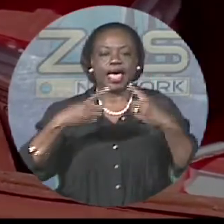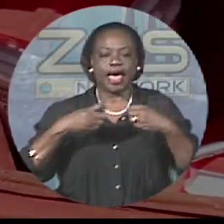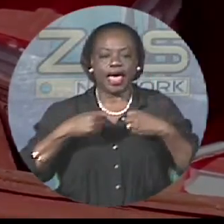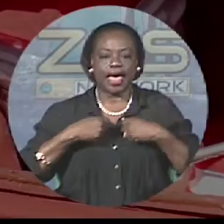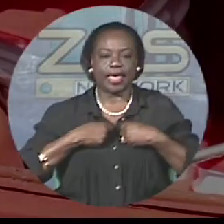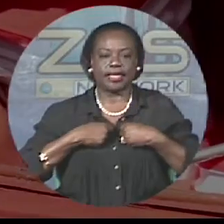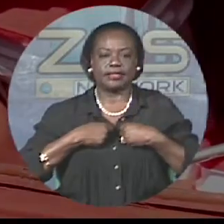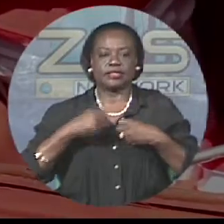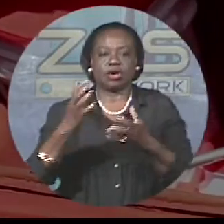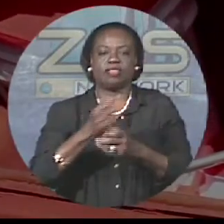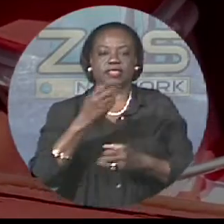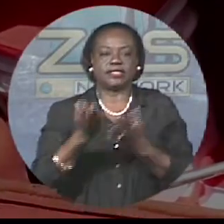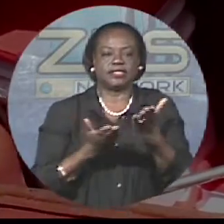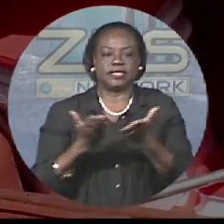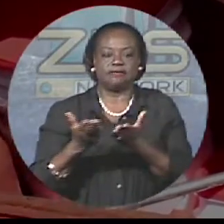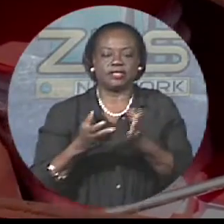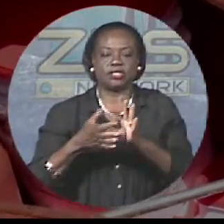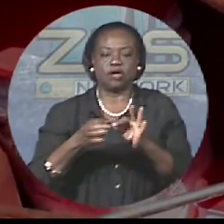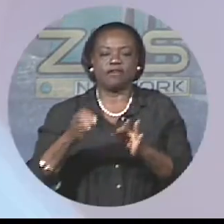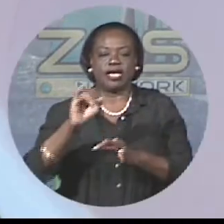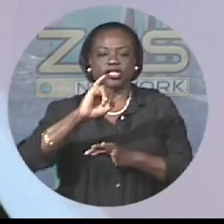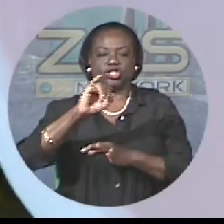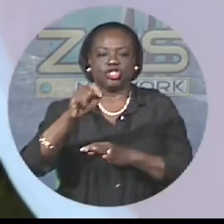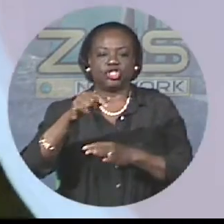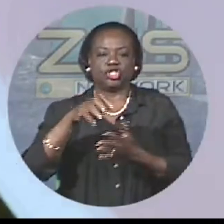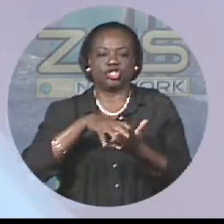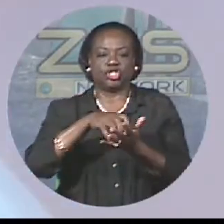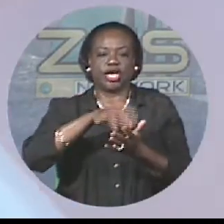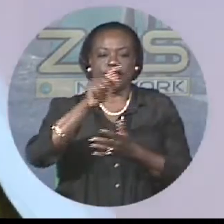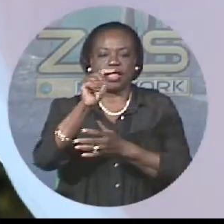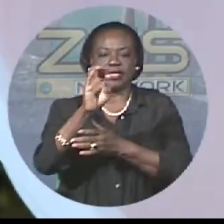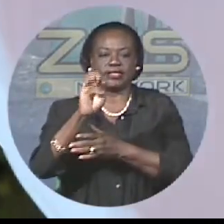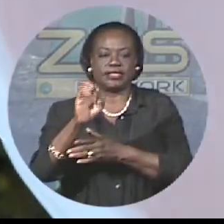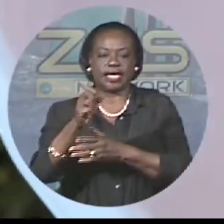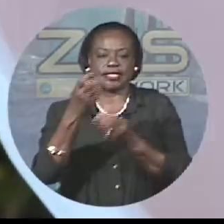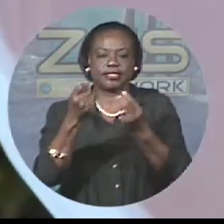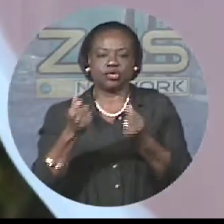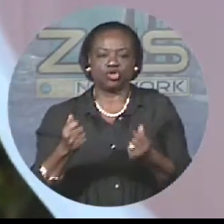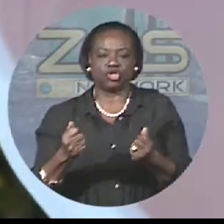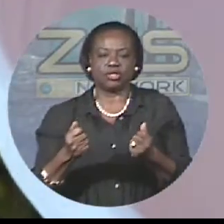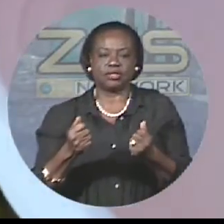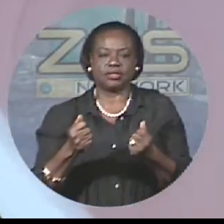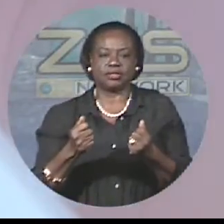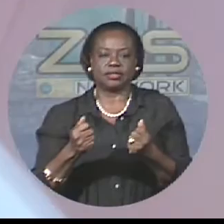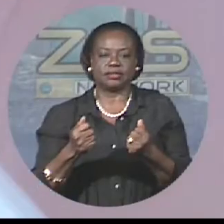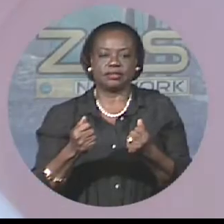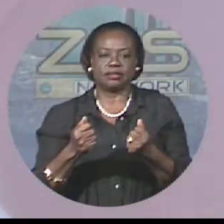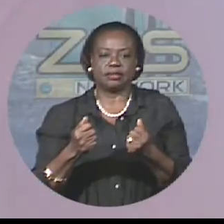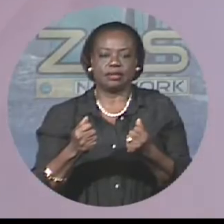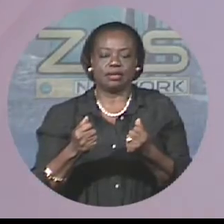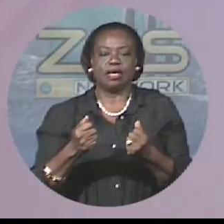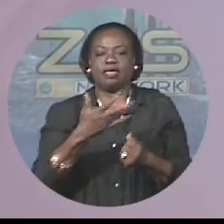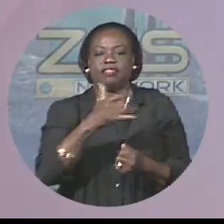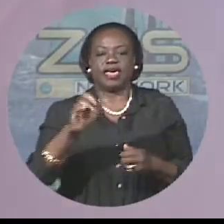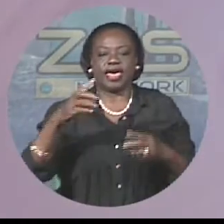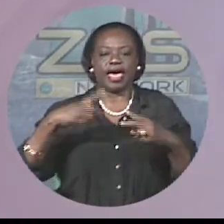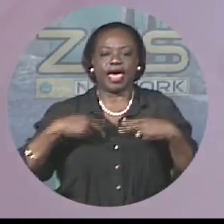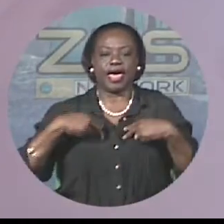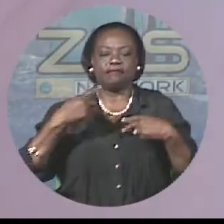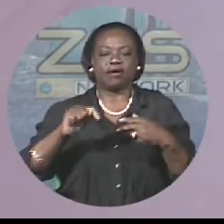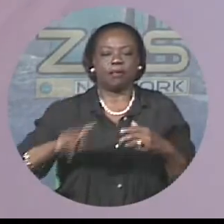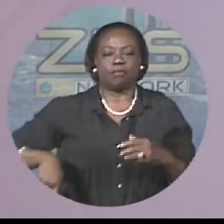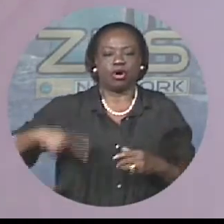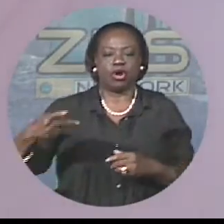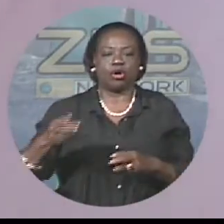services of Geltec Solutions out of the United States. They have a product called Fire